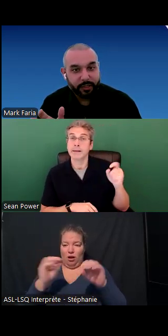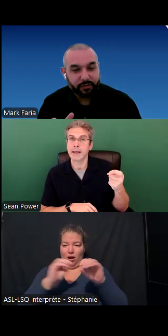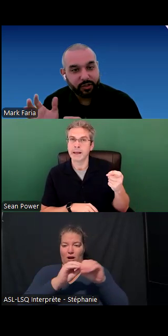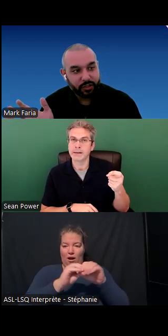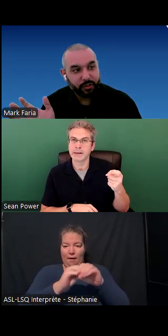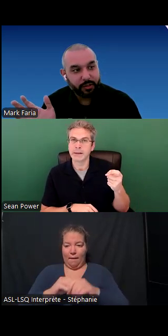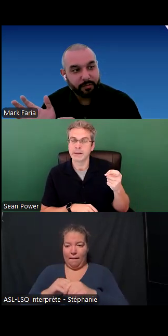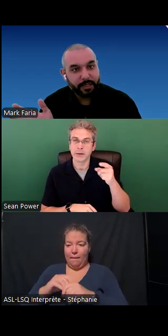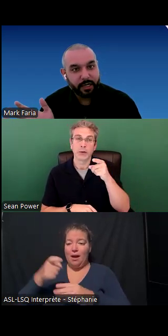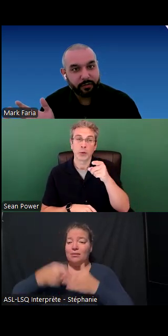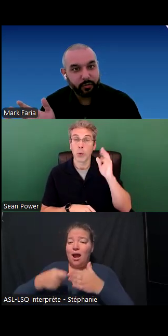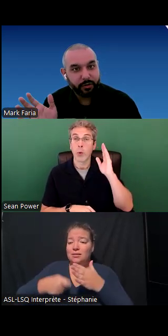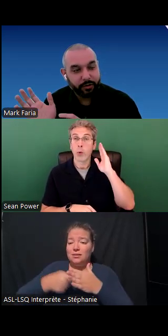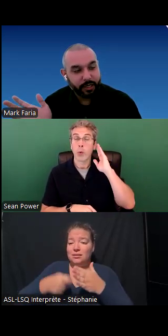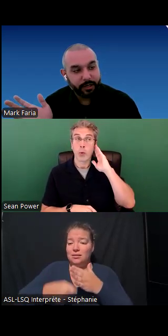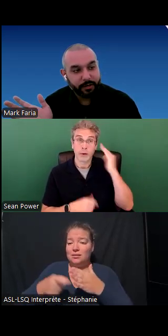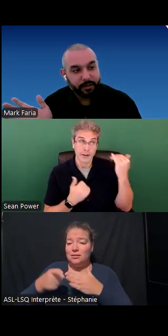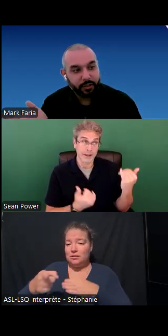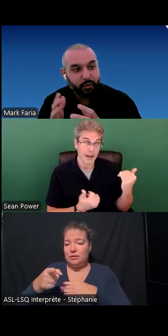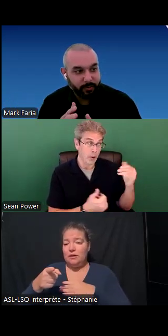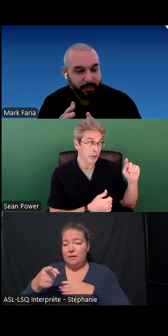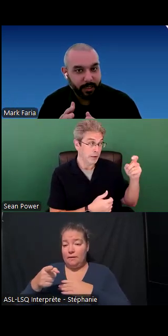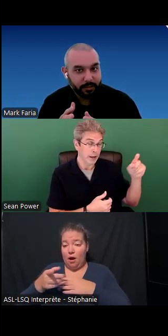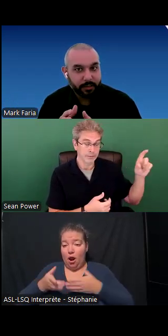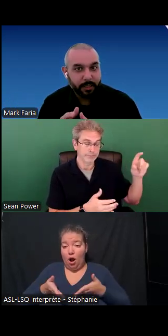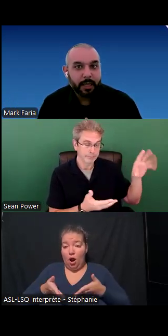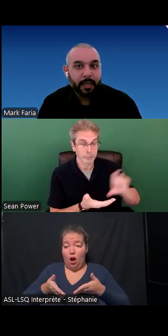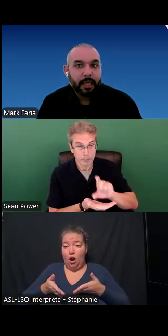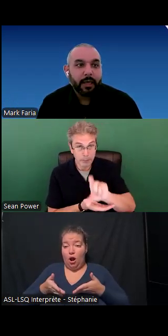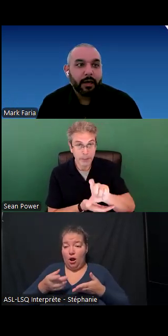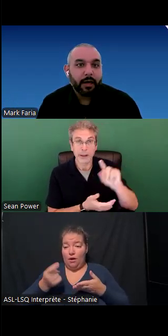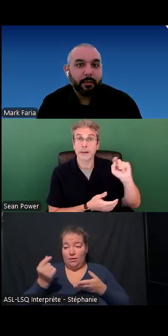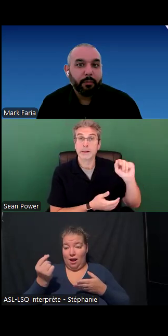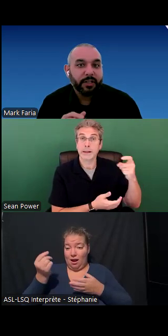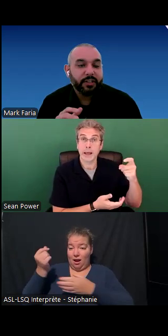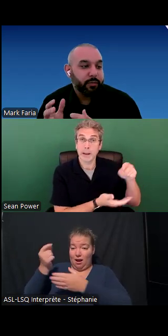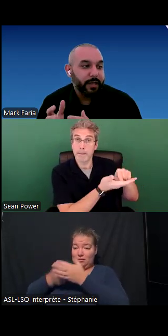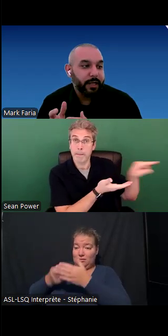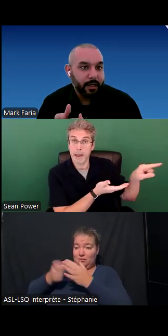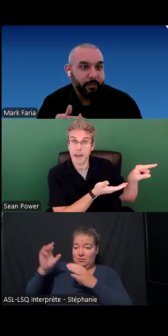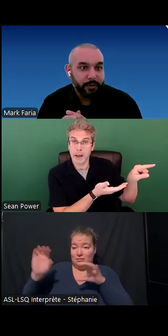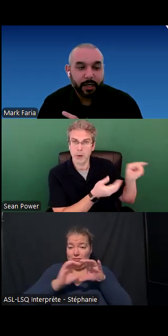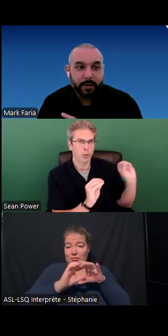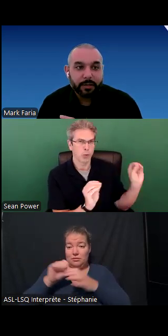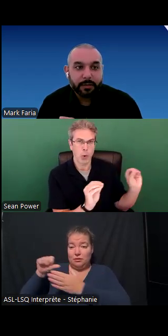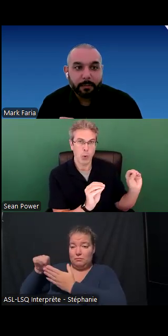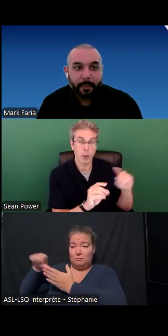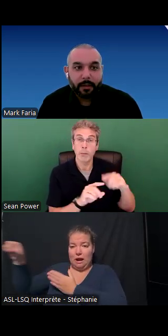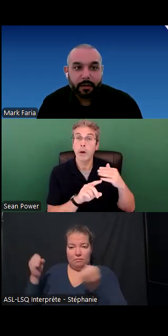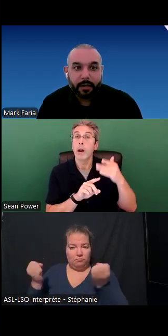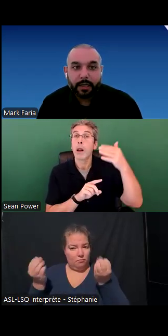tax free because eventually, when you take money out of it when you're retired, you do have to pay tax. But it's to provide income in